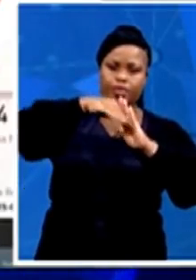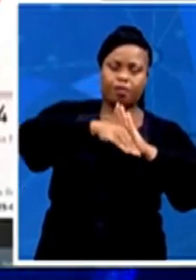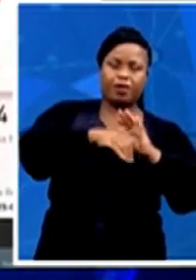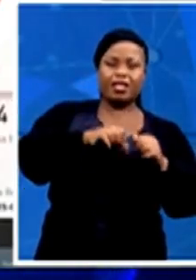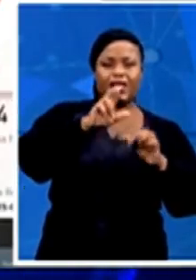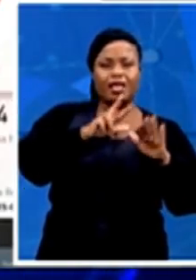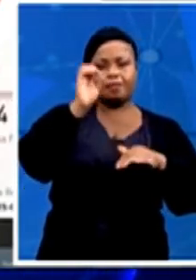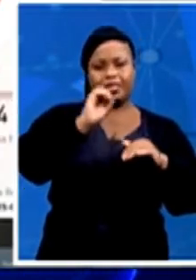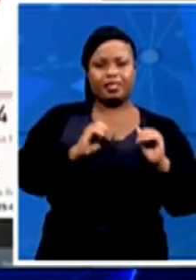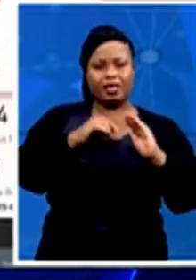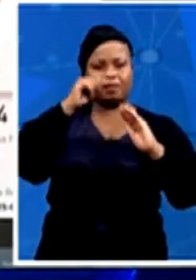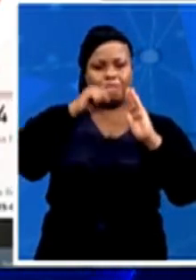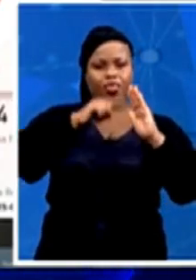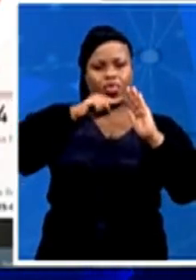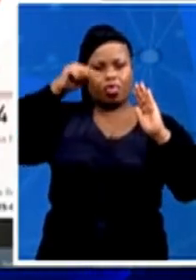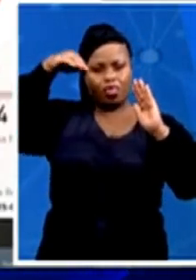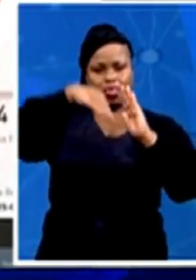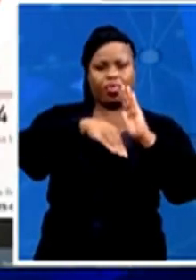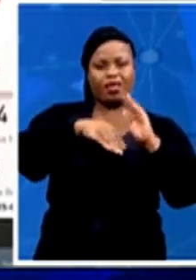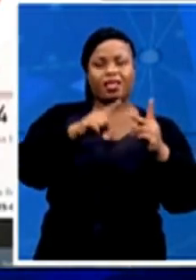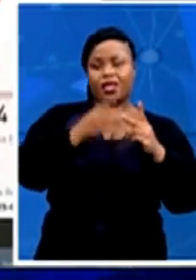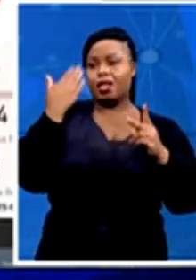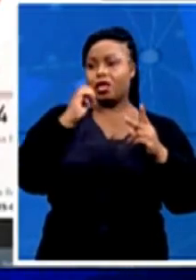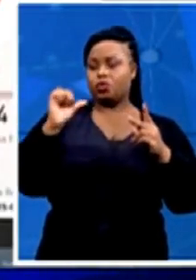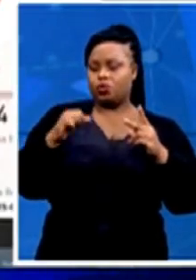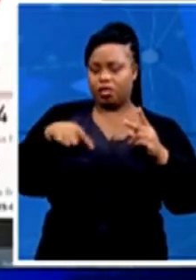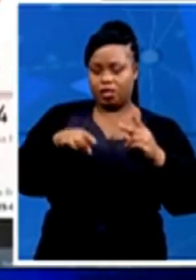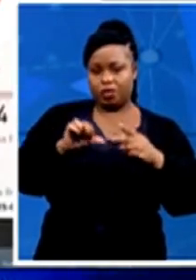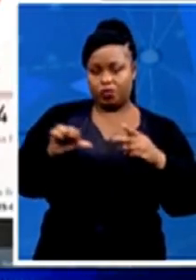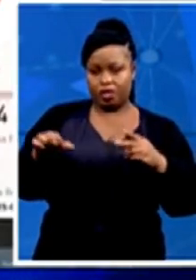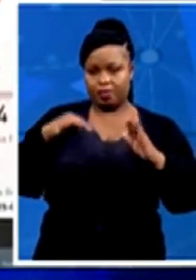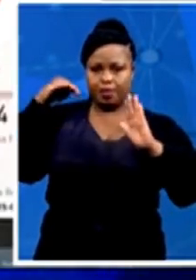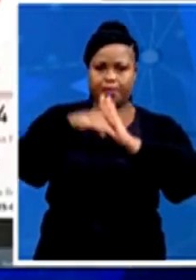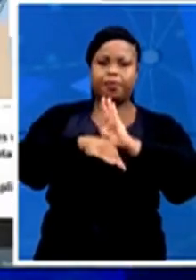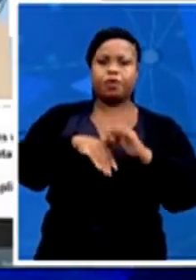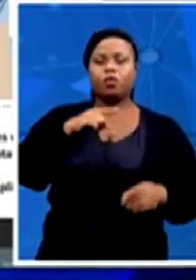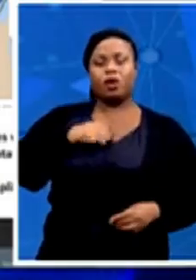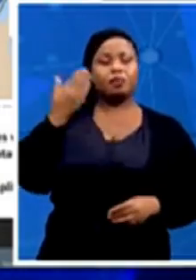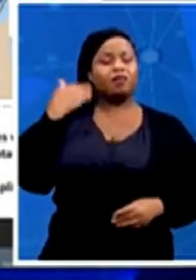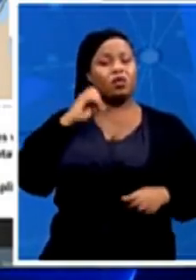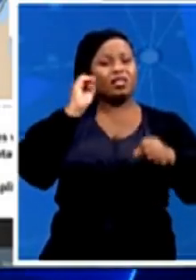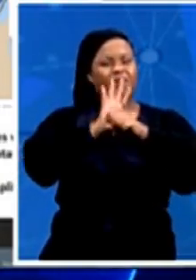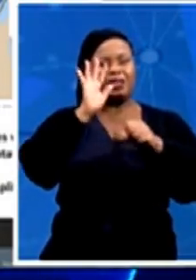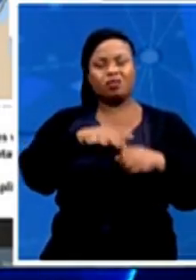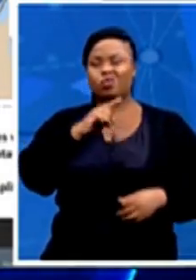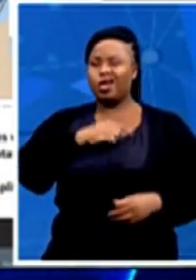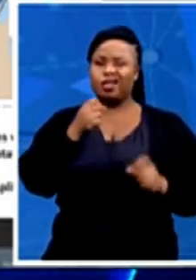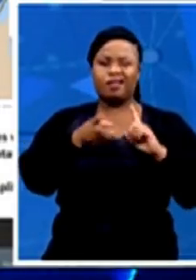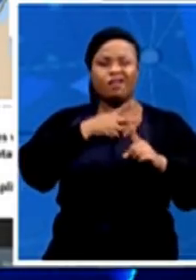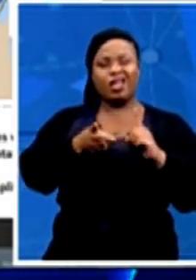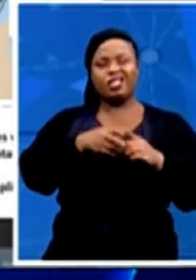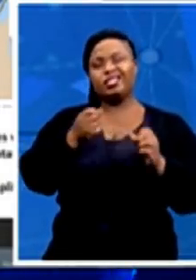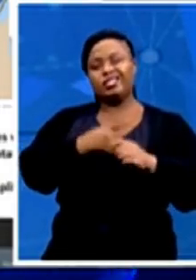to this week, which basically means that impact, that blip that we had because taxi violence is now out of the system. The challenge, although, for